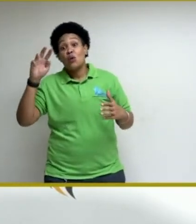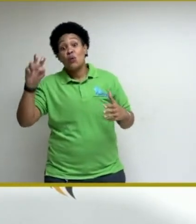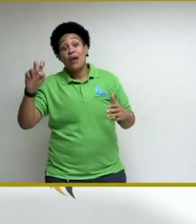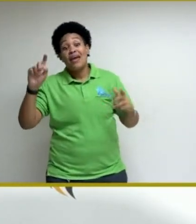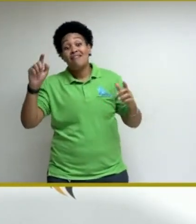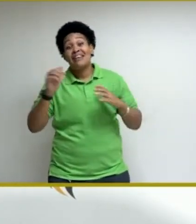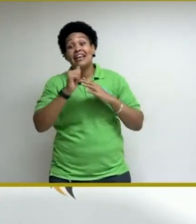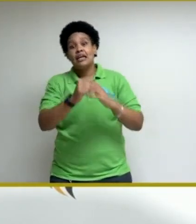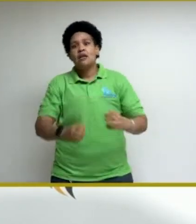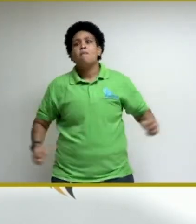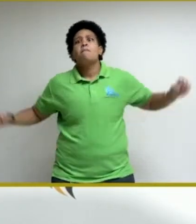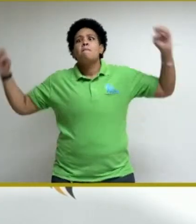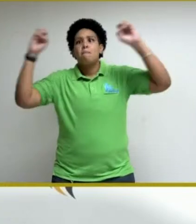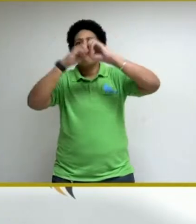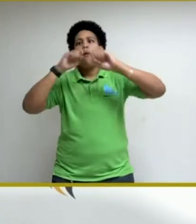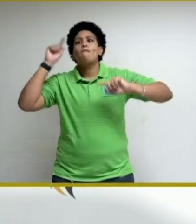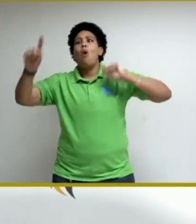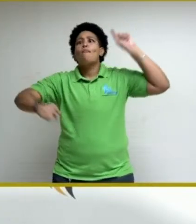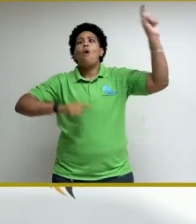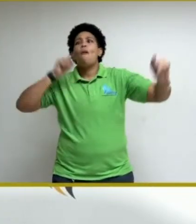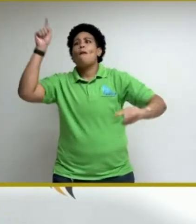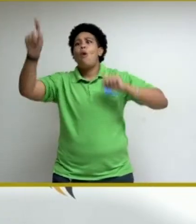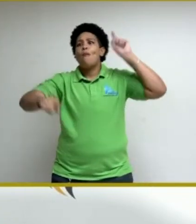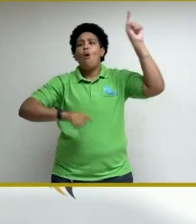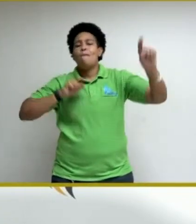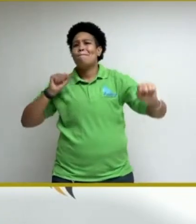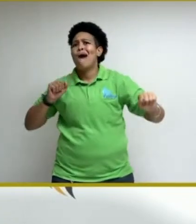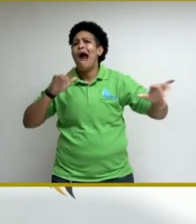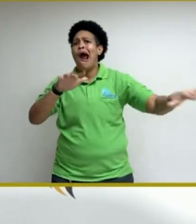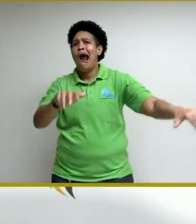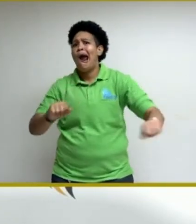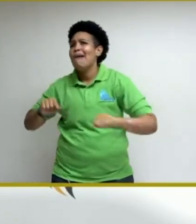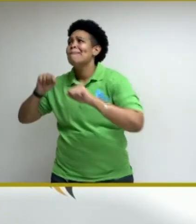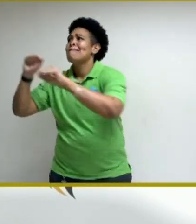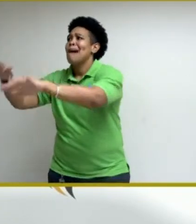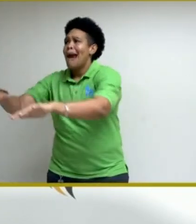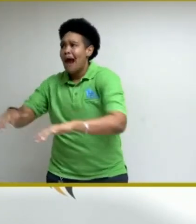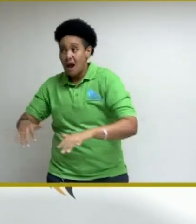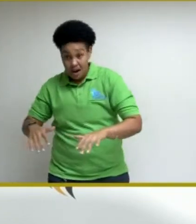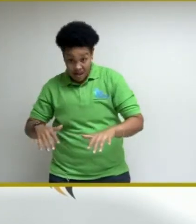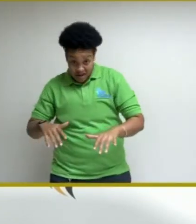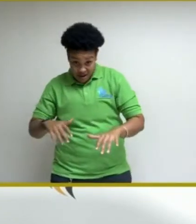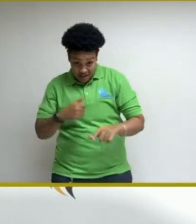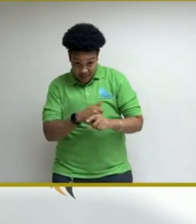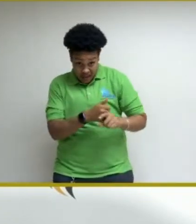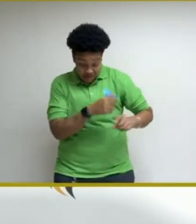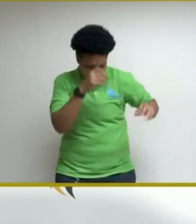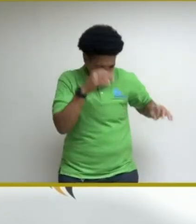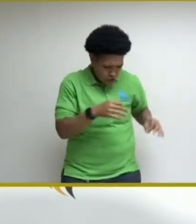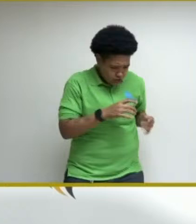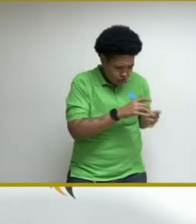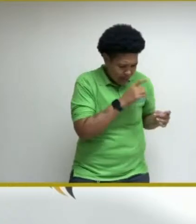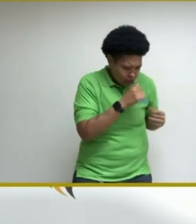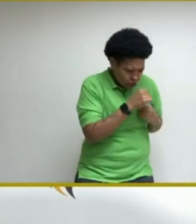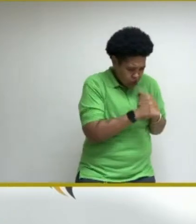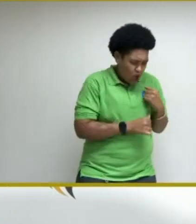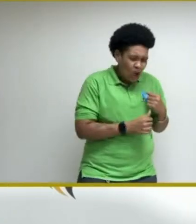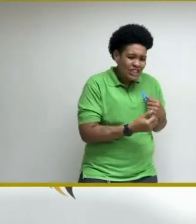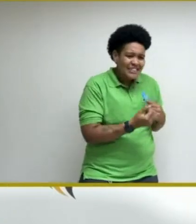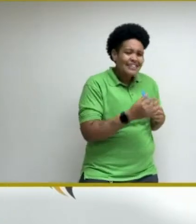greater demand. Decisions around how we treat with elective surgeries versus dealing with